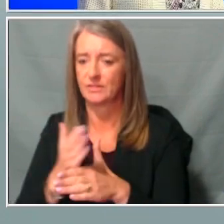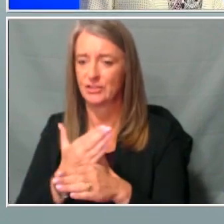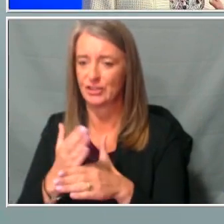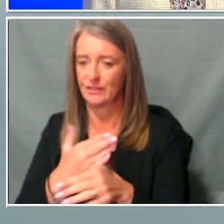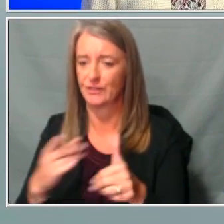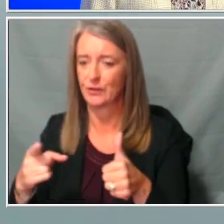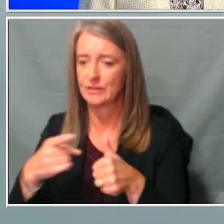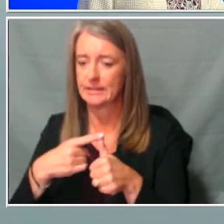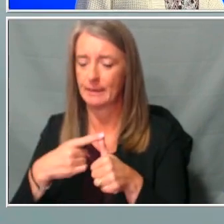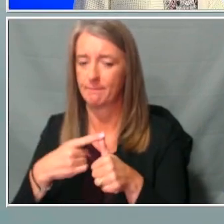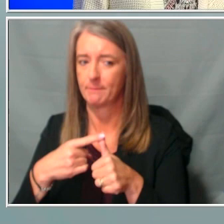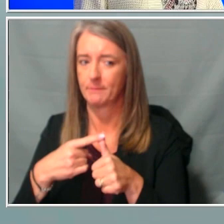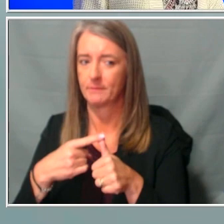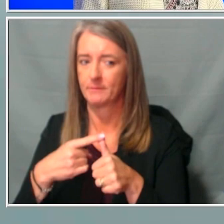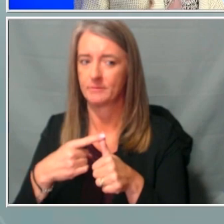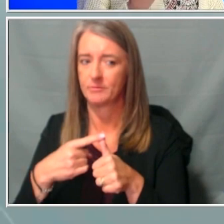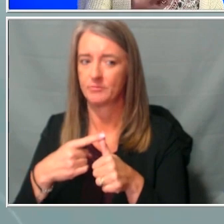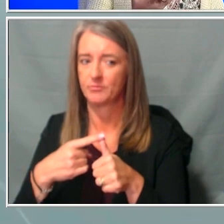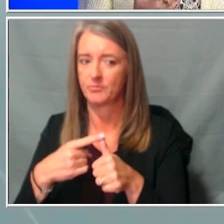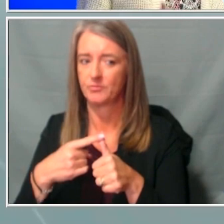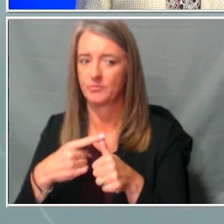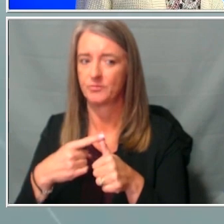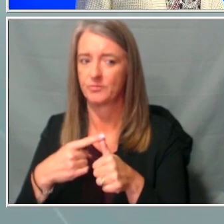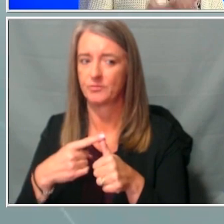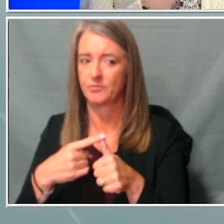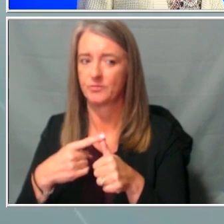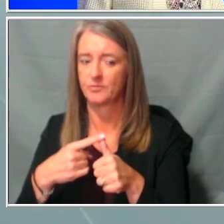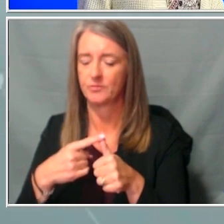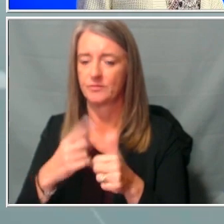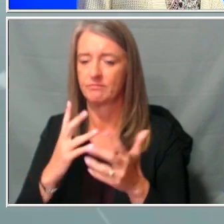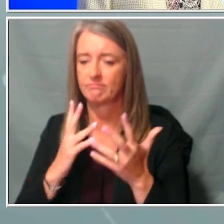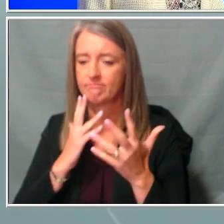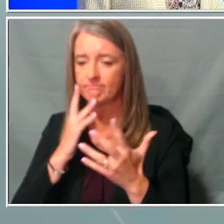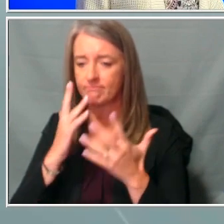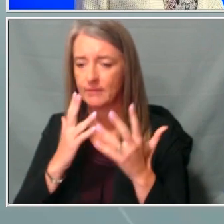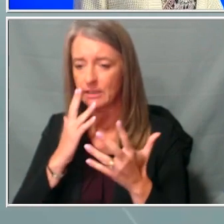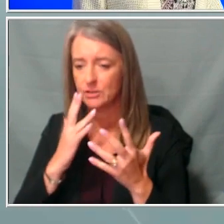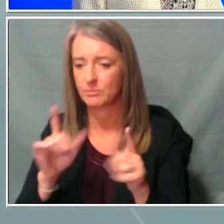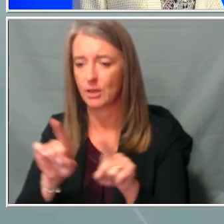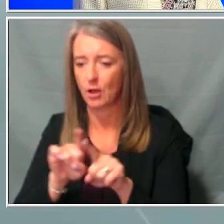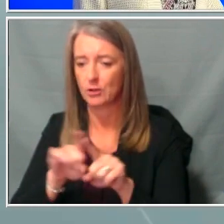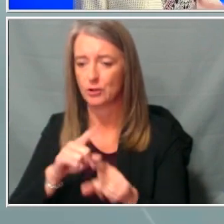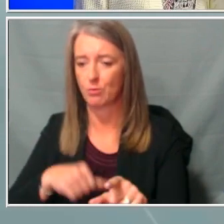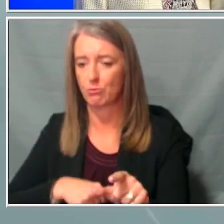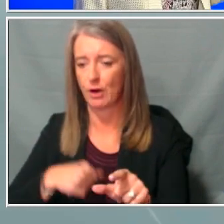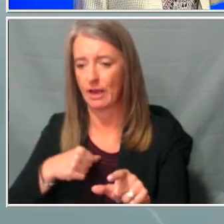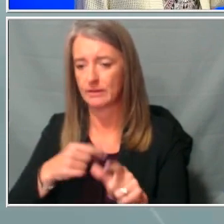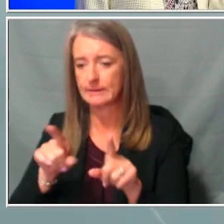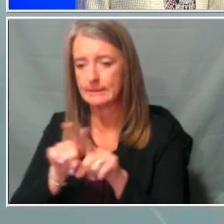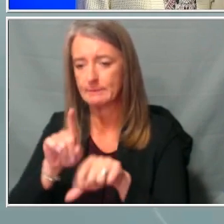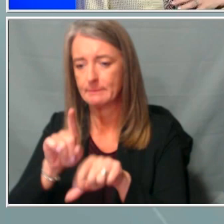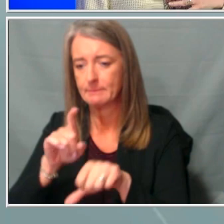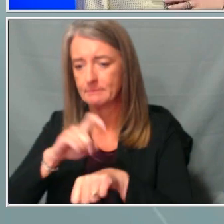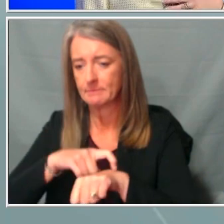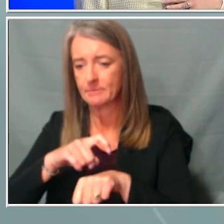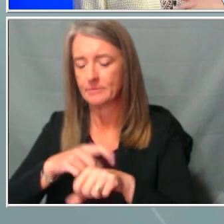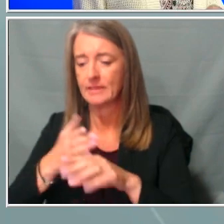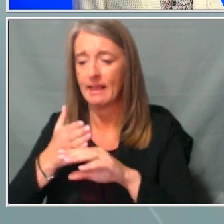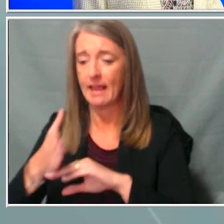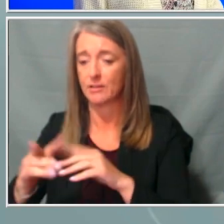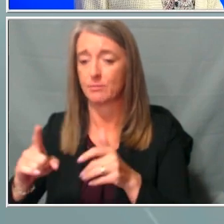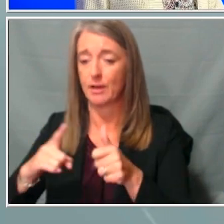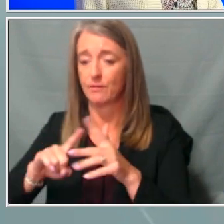time. I was embarrassed, but I'm also proud. After my initial visit